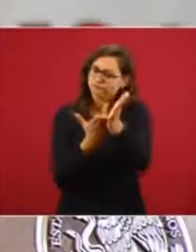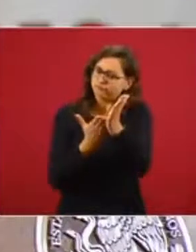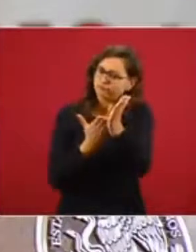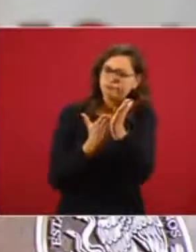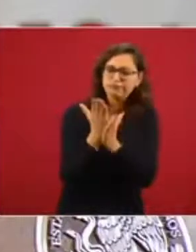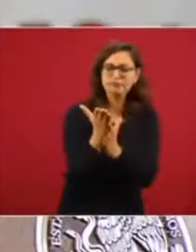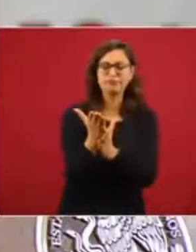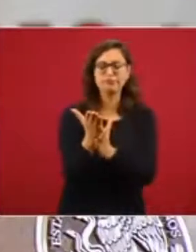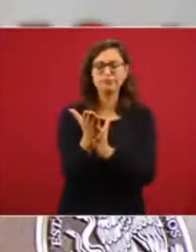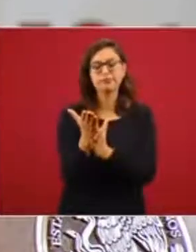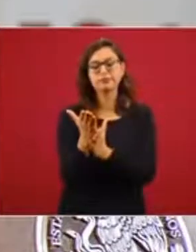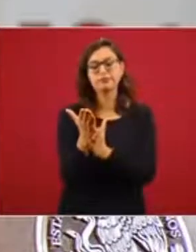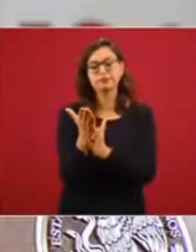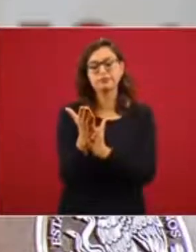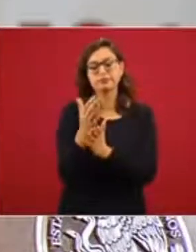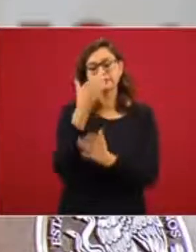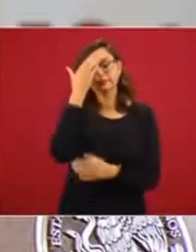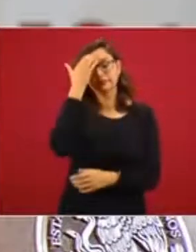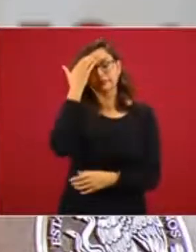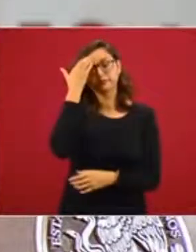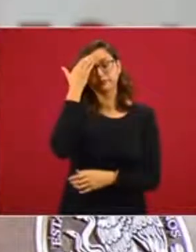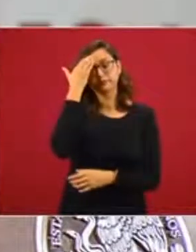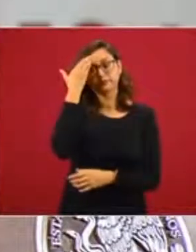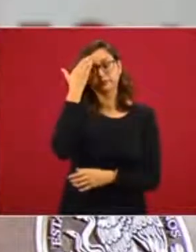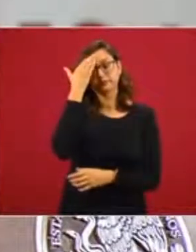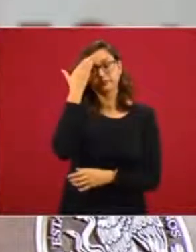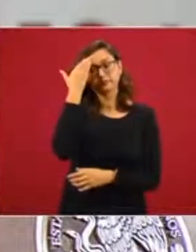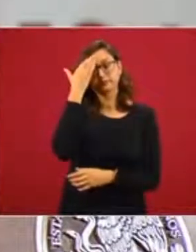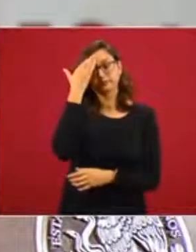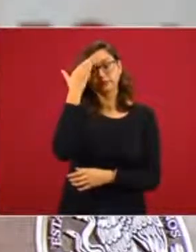no estar maniobrando